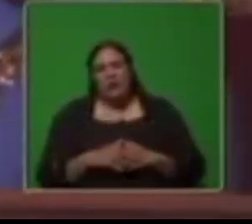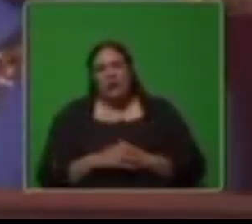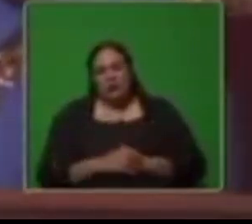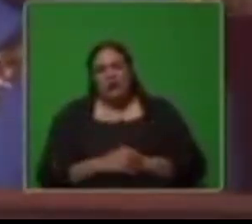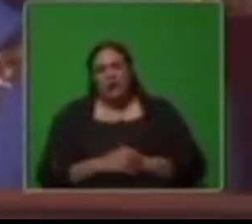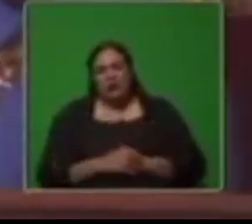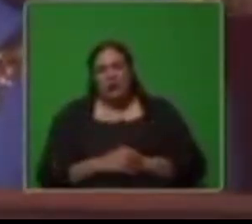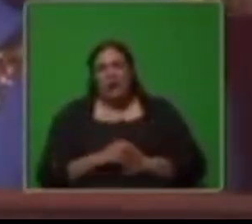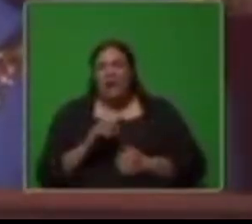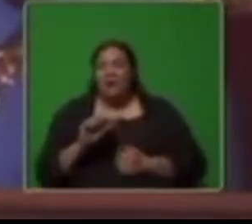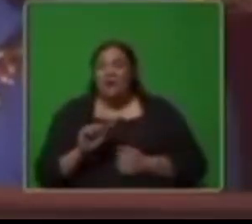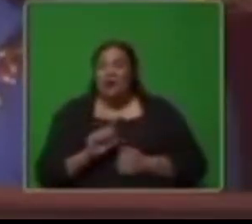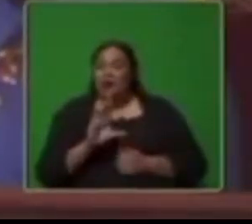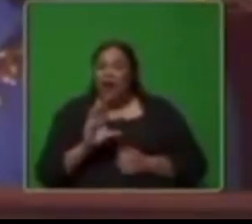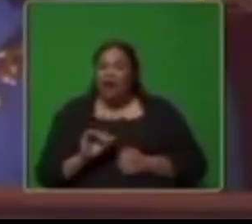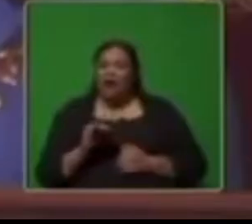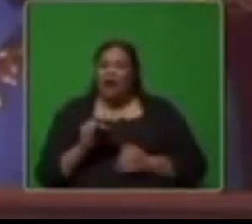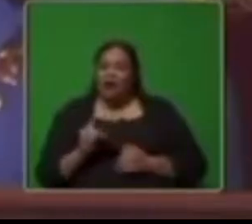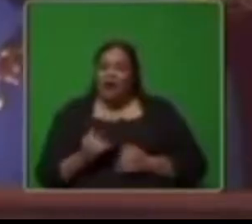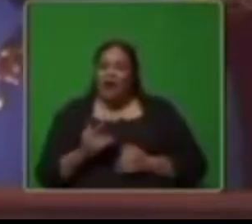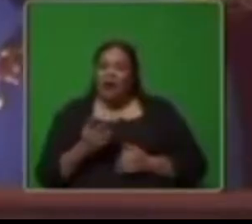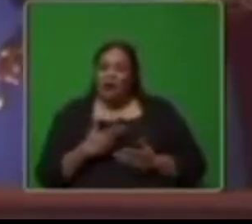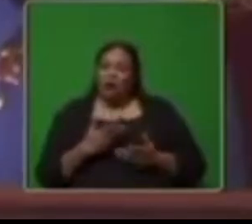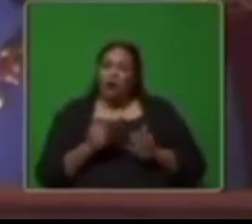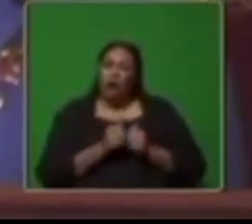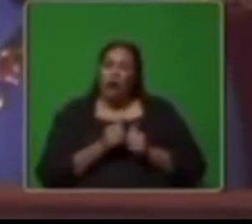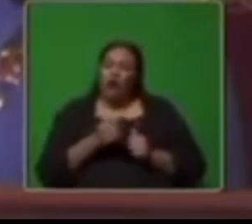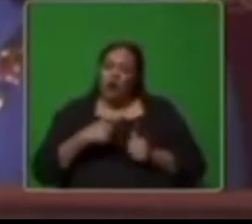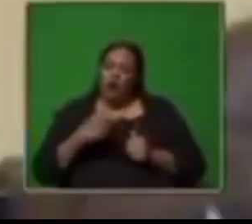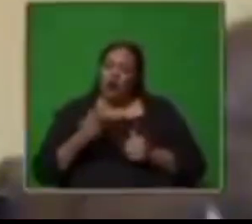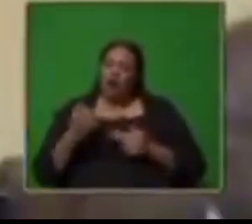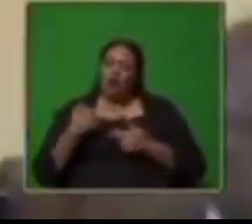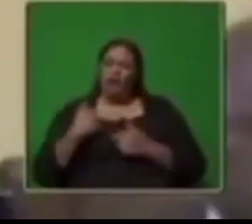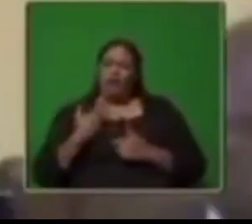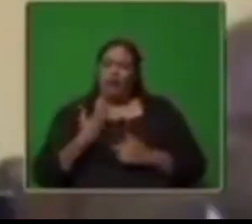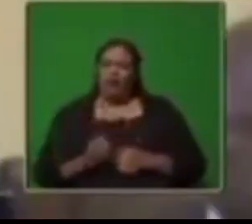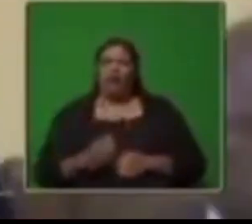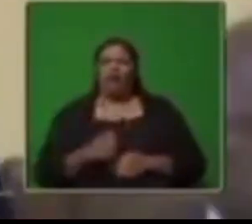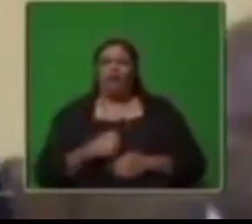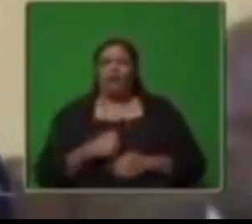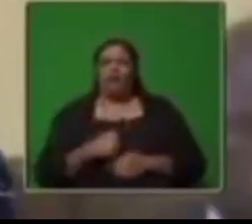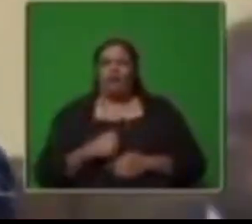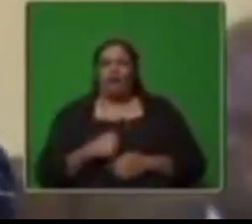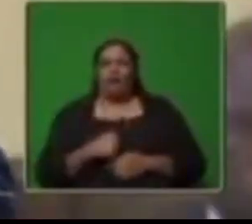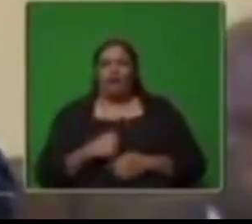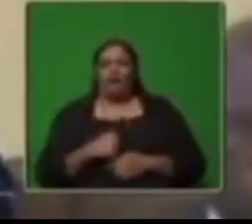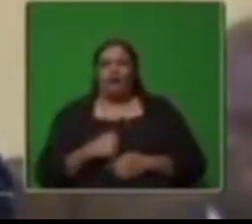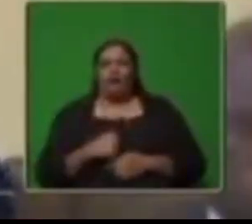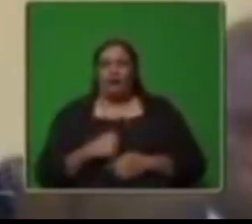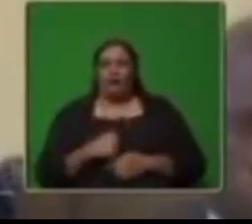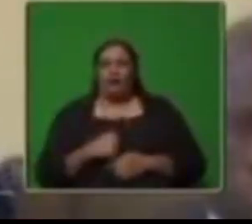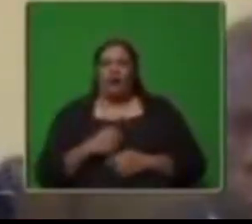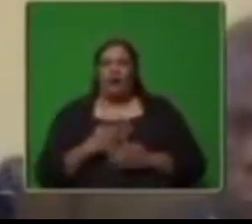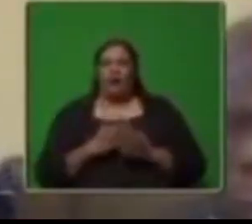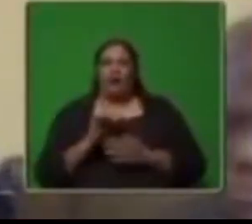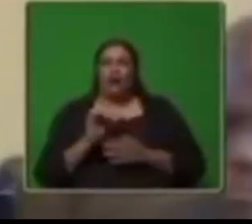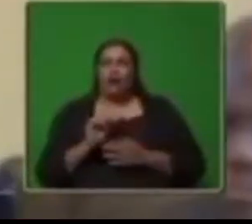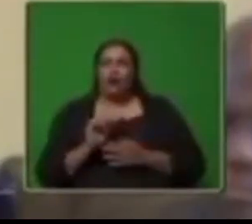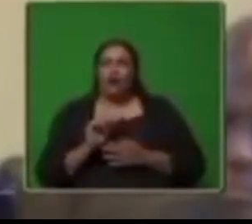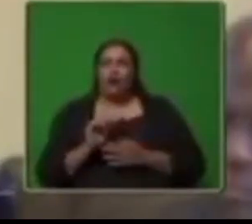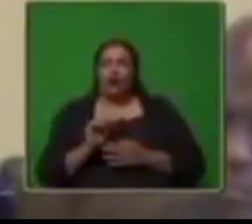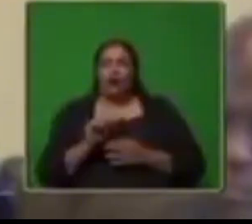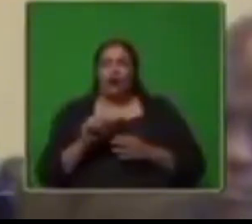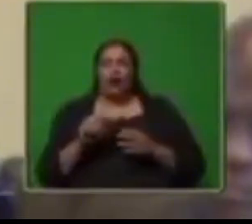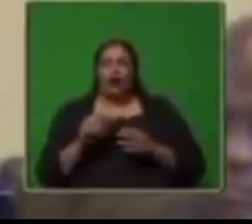And South Africa has acted in accordance with its obligations under the Genocide